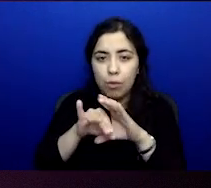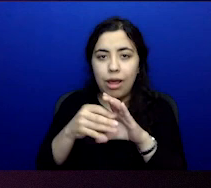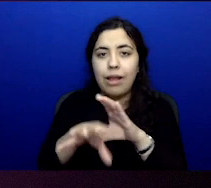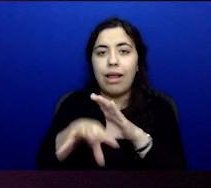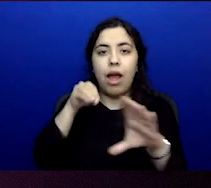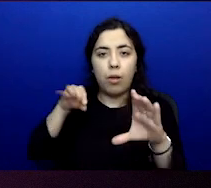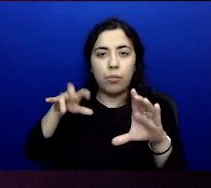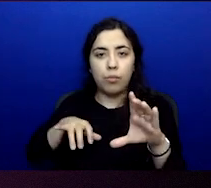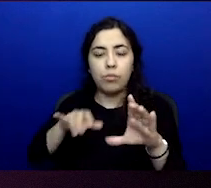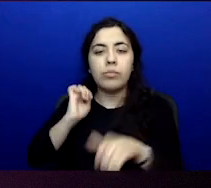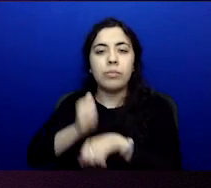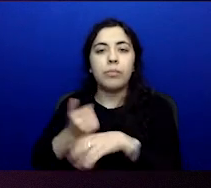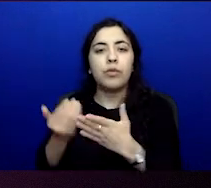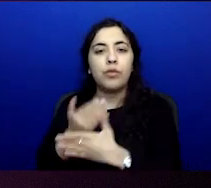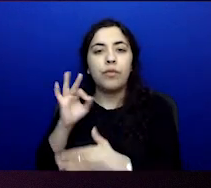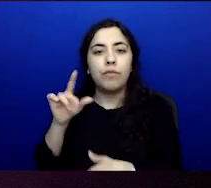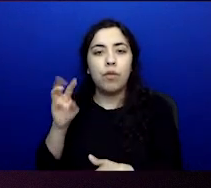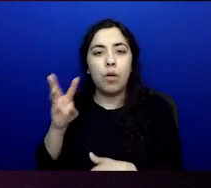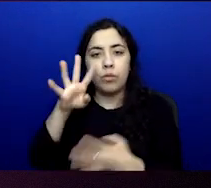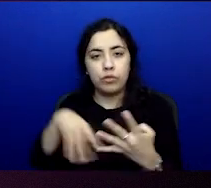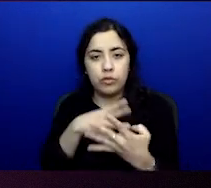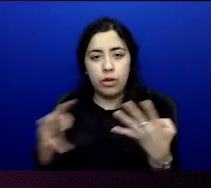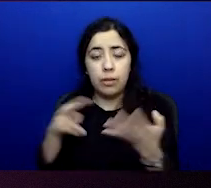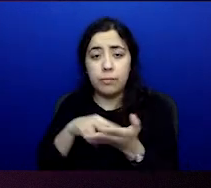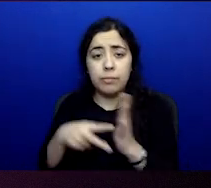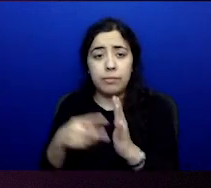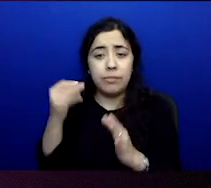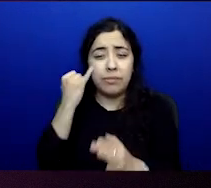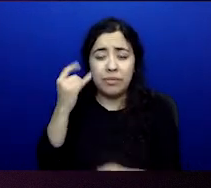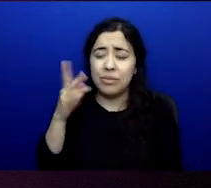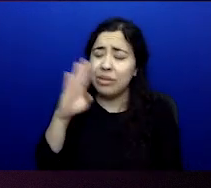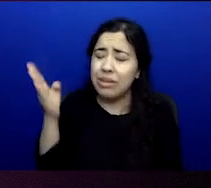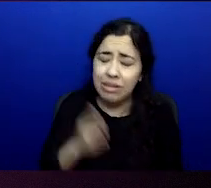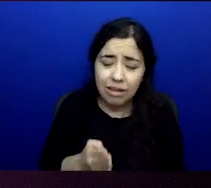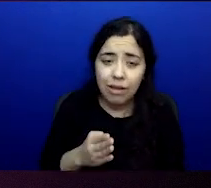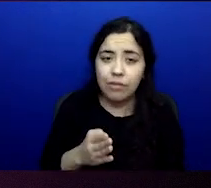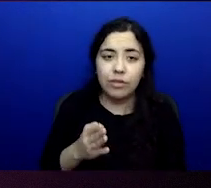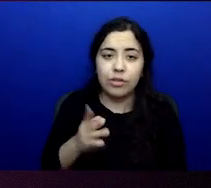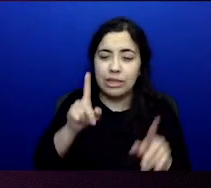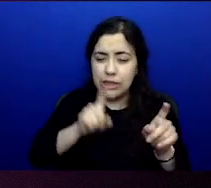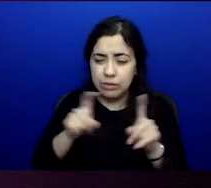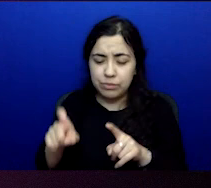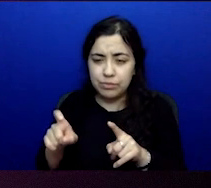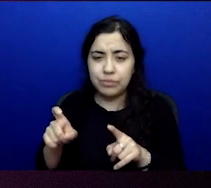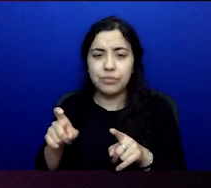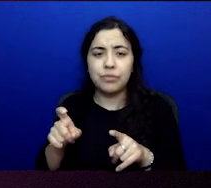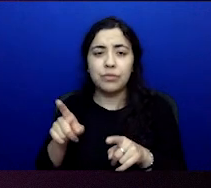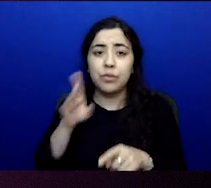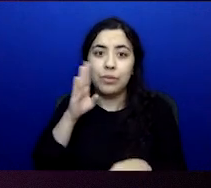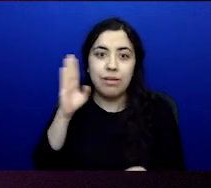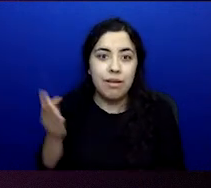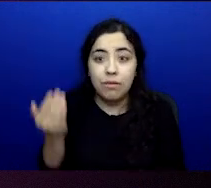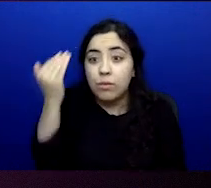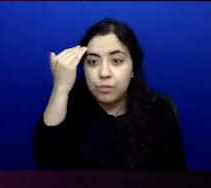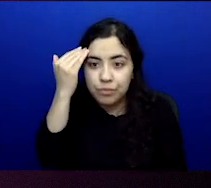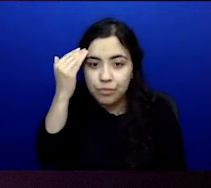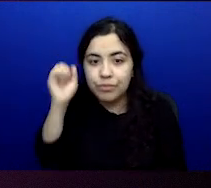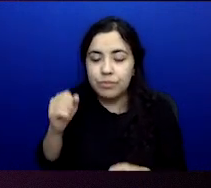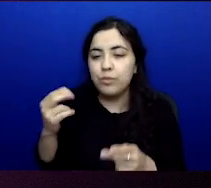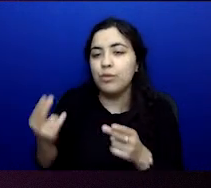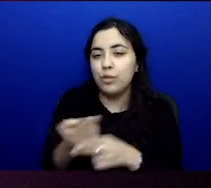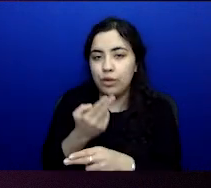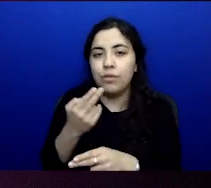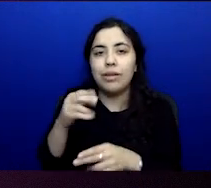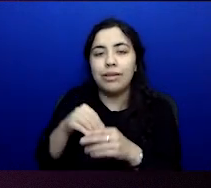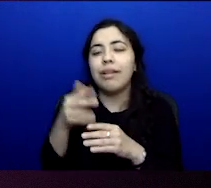to construct the new flowchart. So in other words, you never throw away your experiments or MVPs, as you will never know that they can be useful